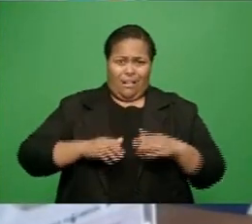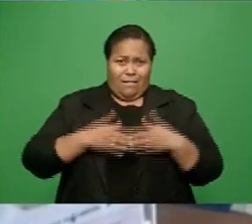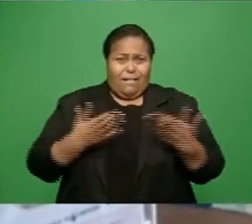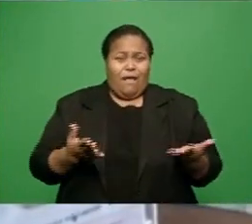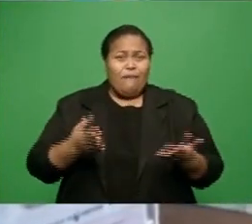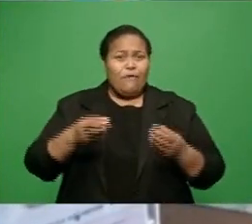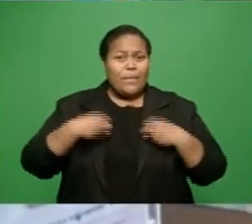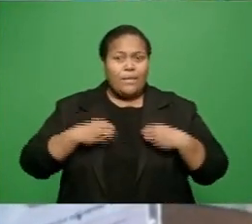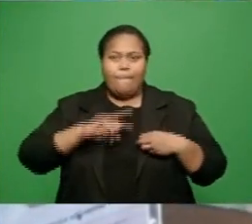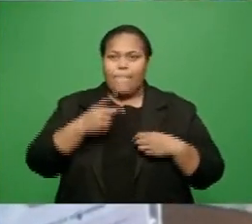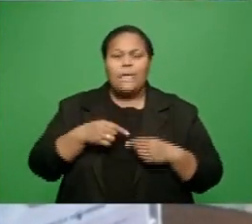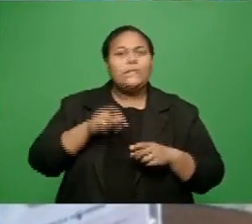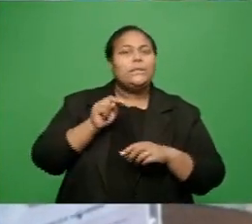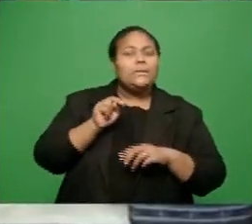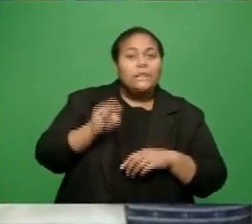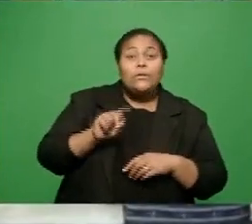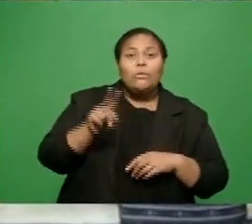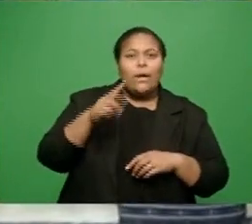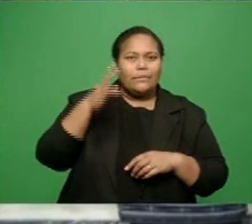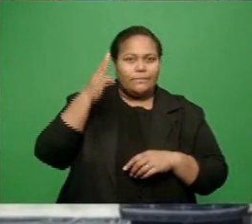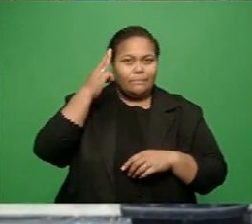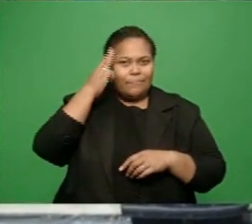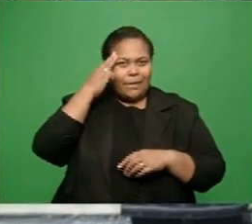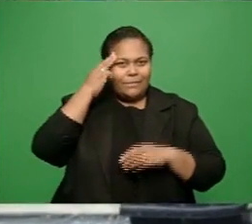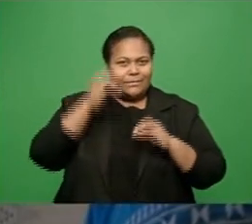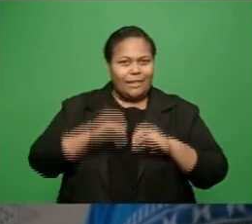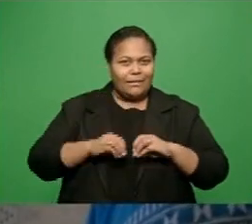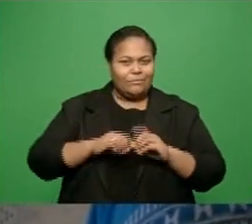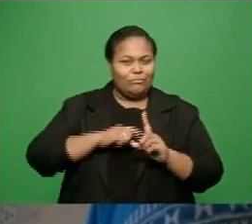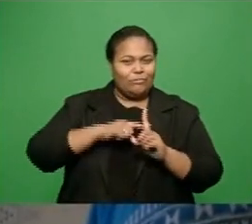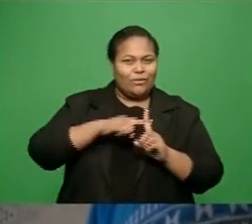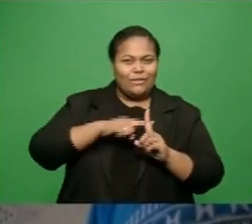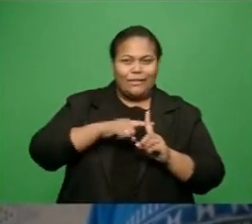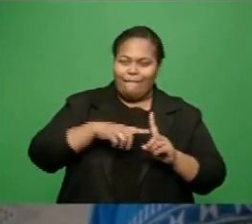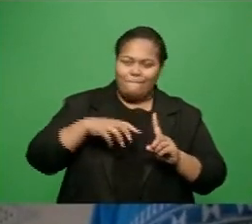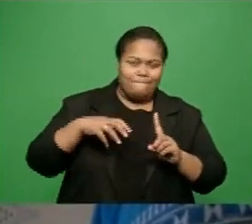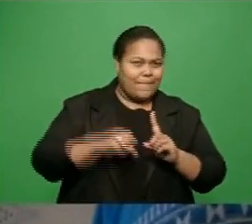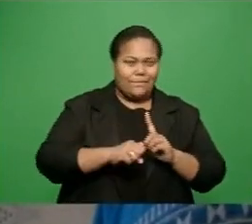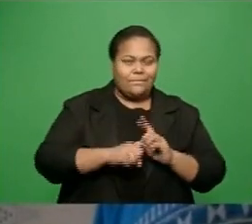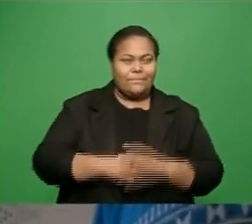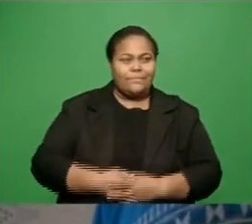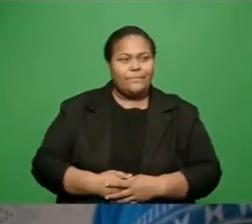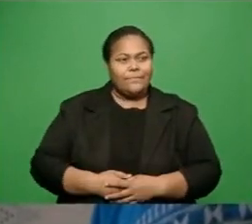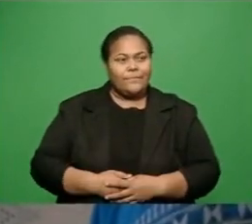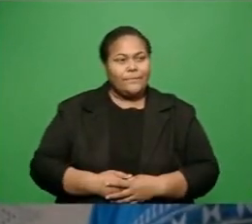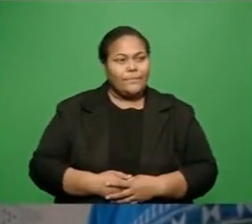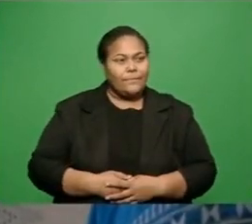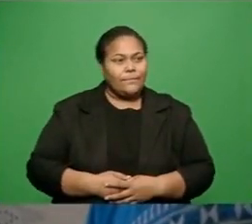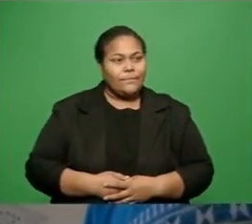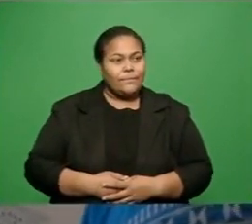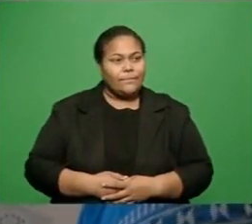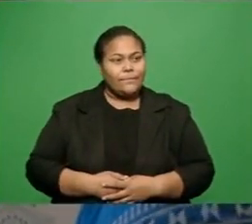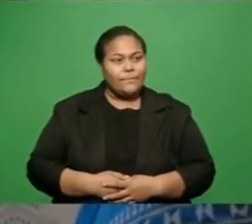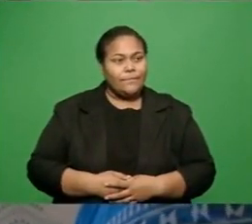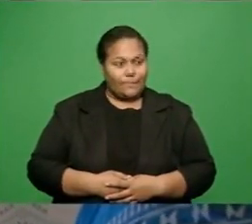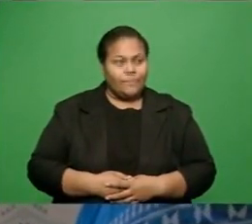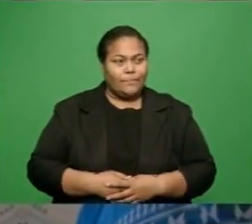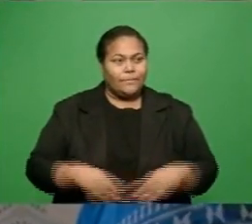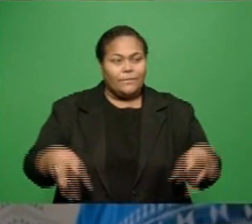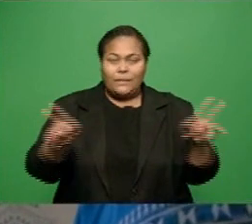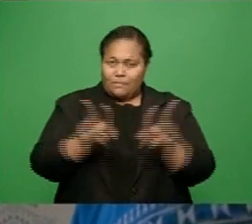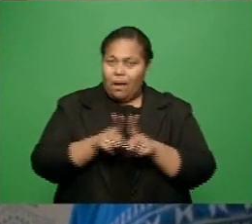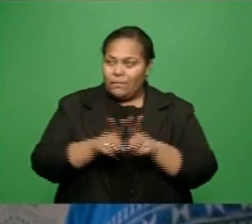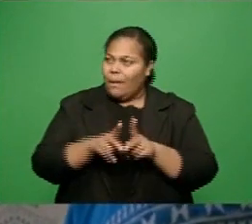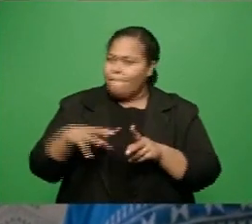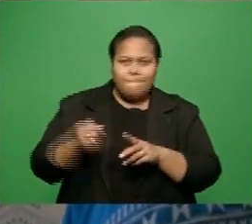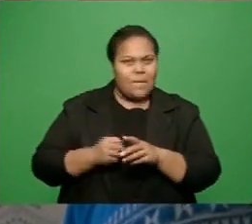positive mindset is crucial. We've got to be able to partner with each other, and collaboration